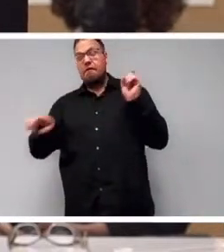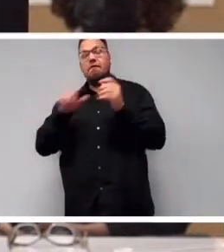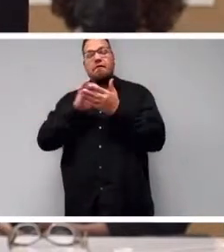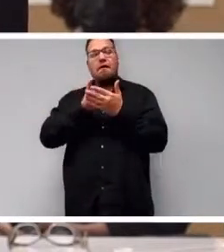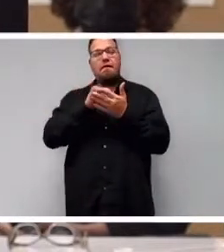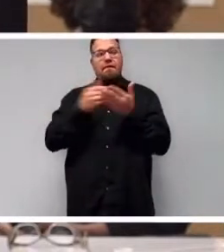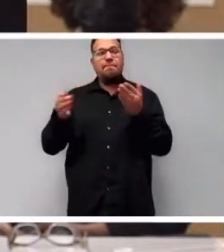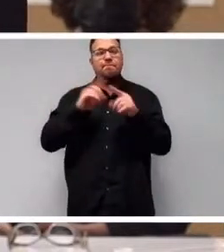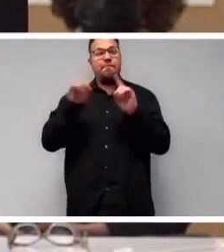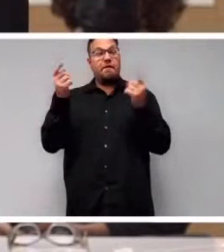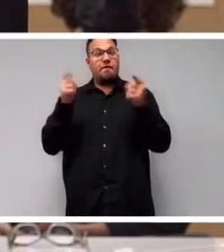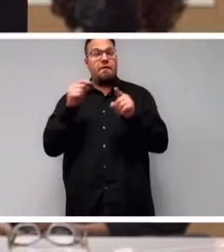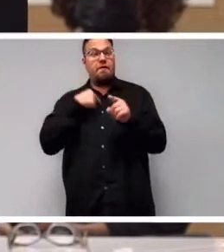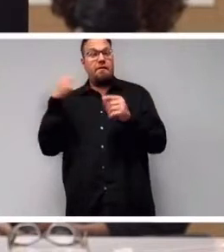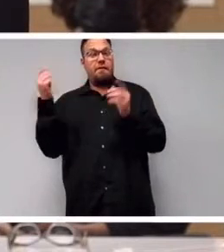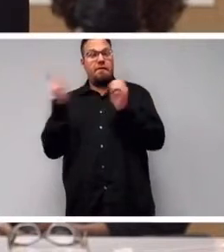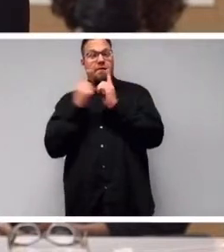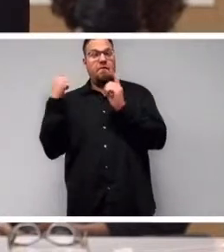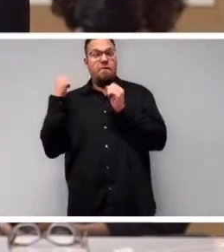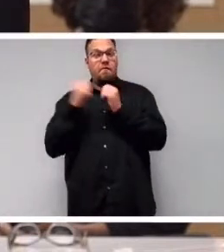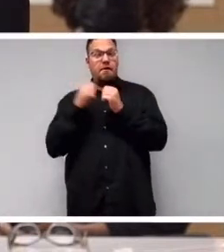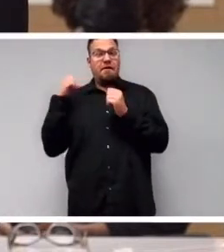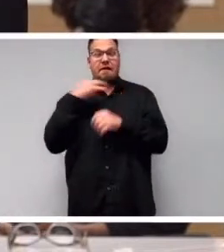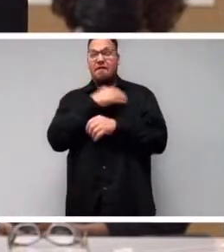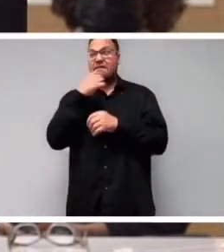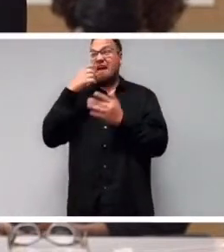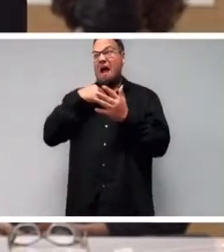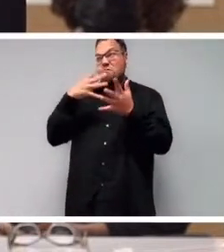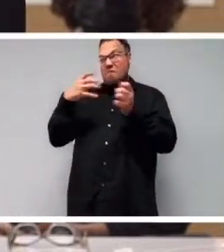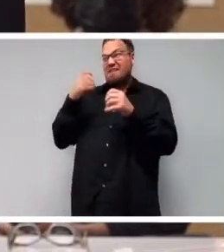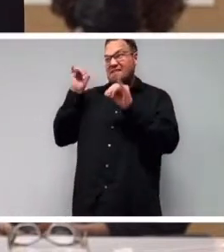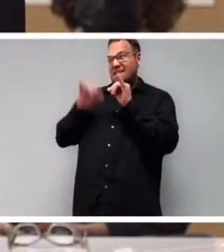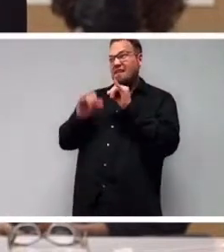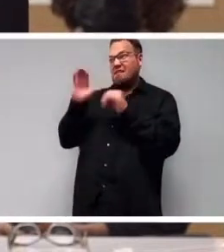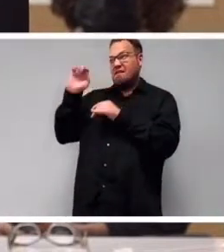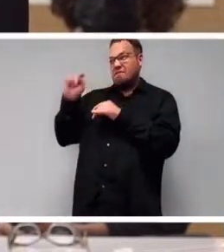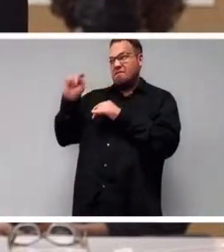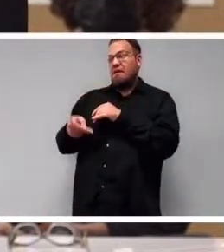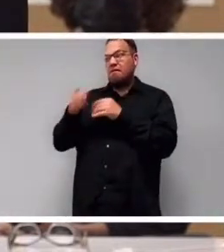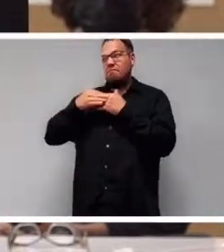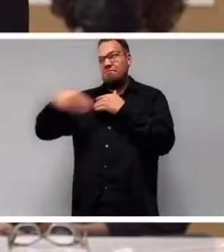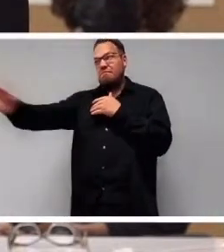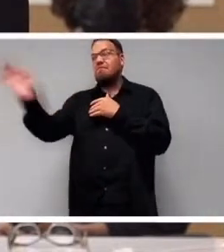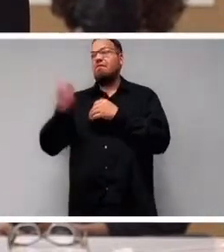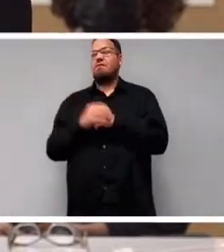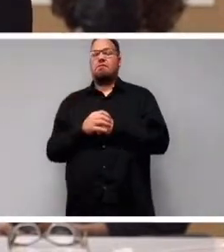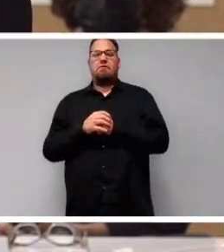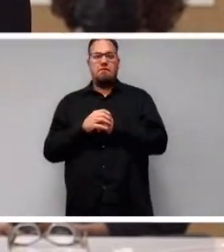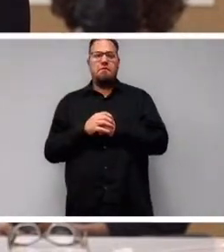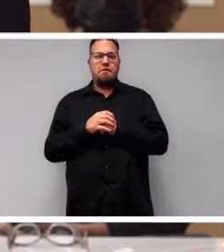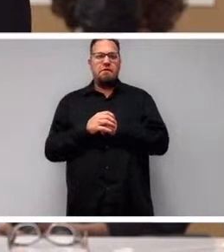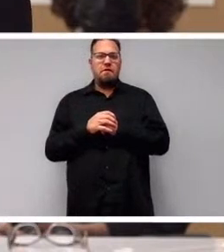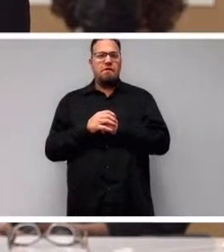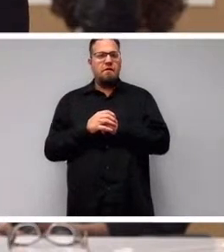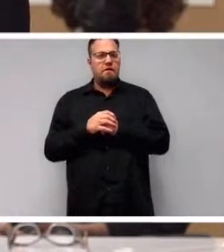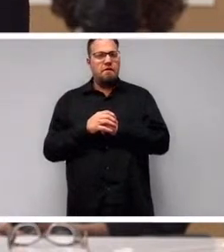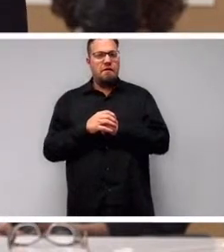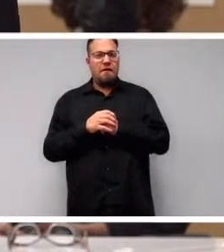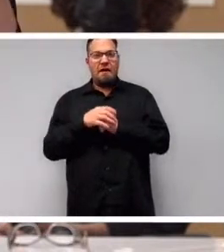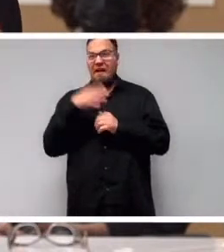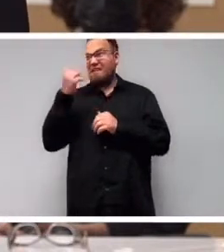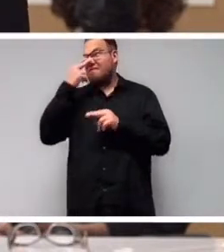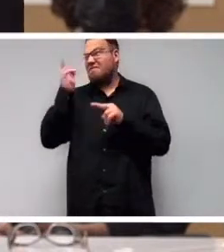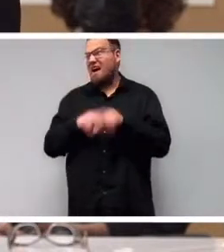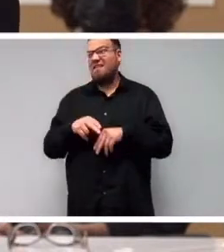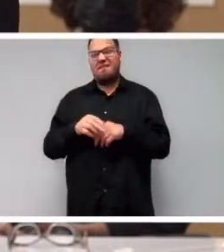with staff, they always just said, I want to be in a CTP for a long time. So, and it's fun.